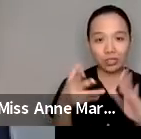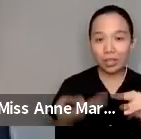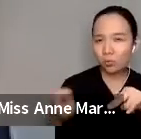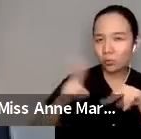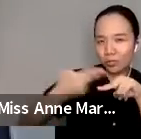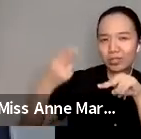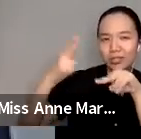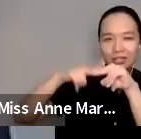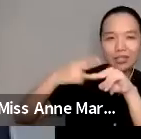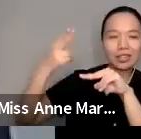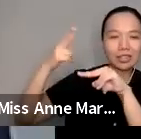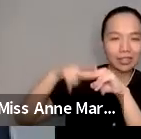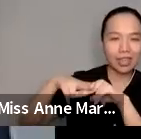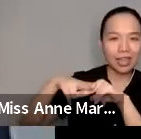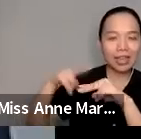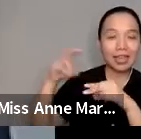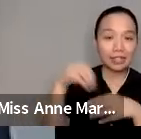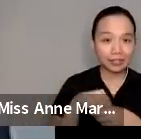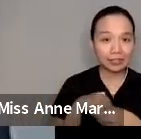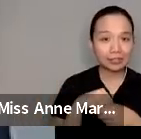increasing. In